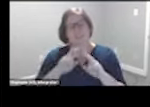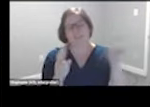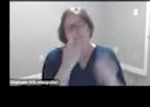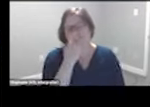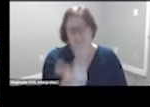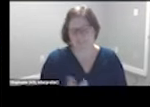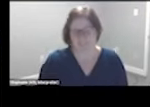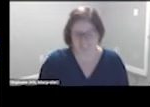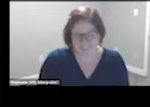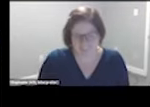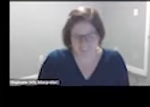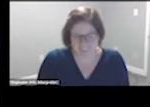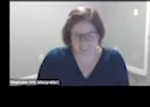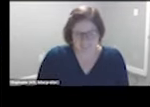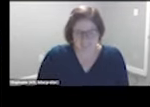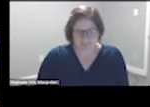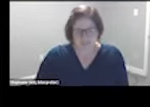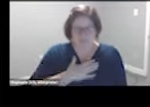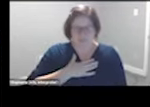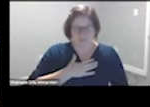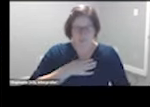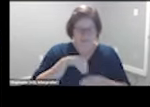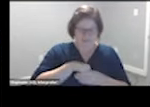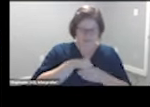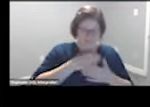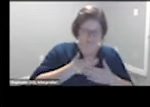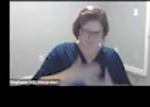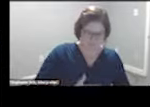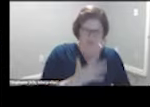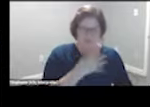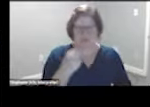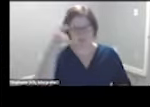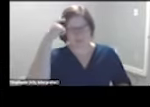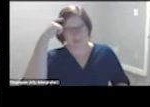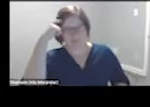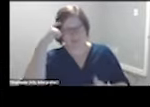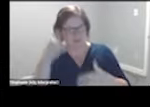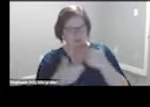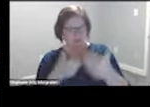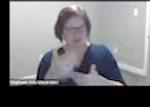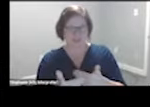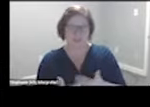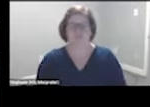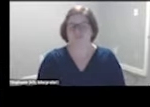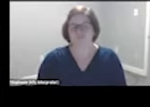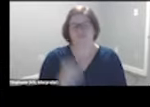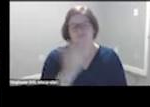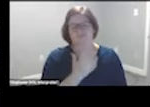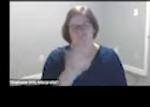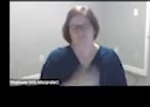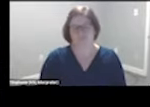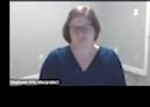my inside body and then mental process. And that was really wonderful also. And